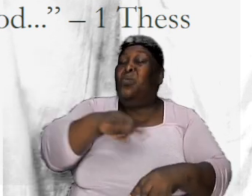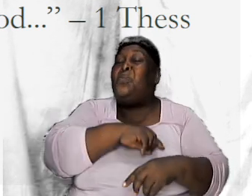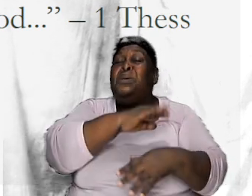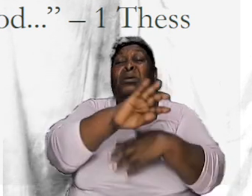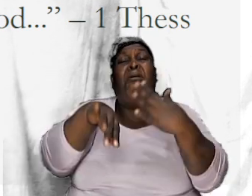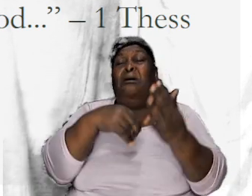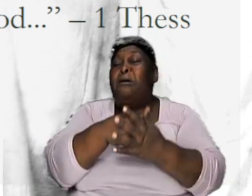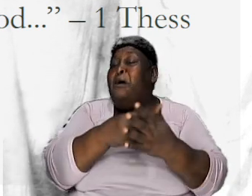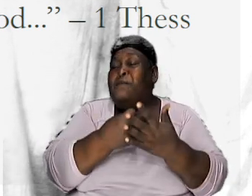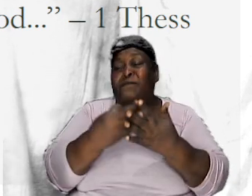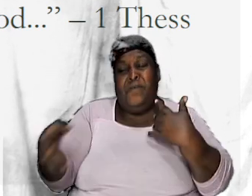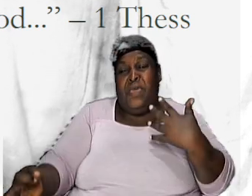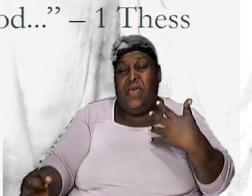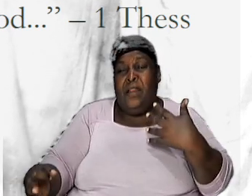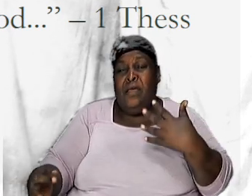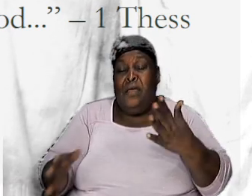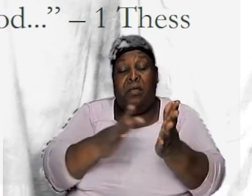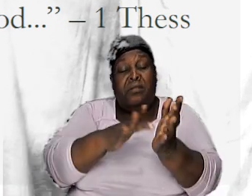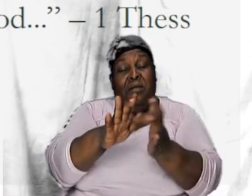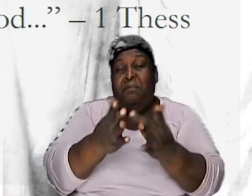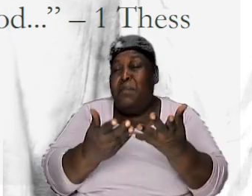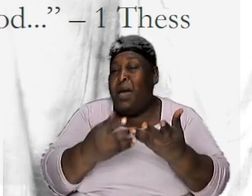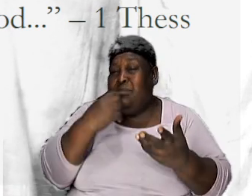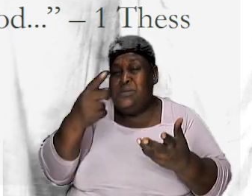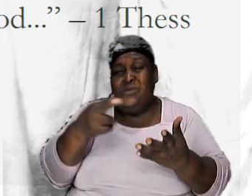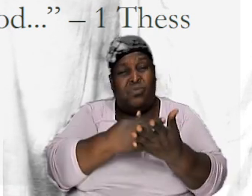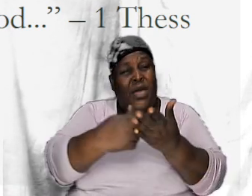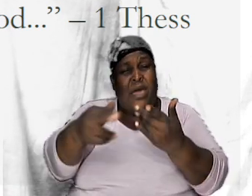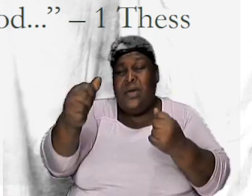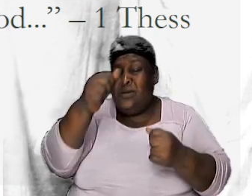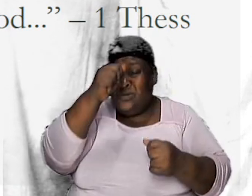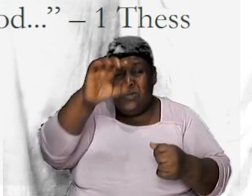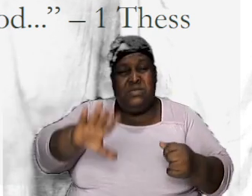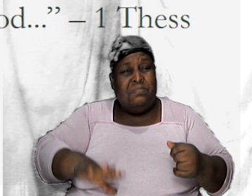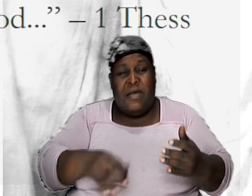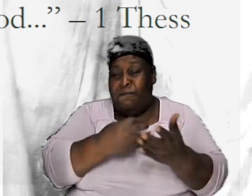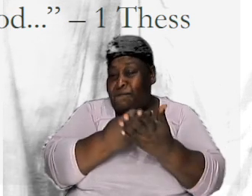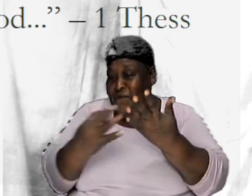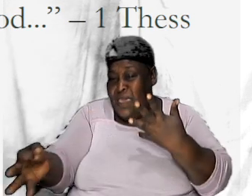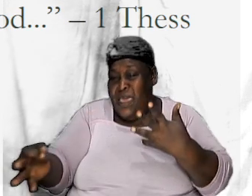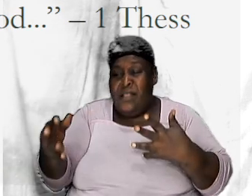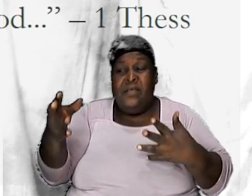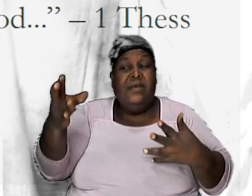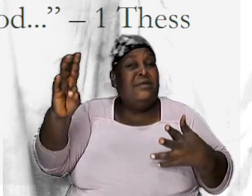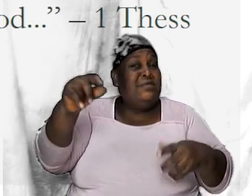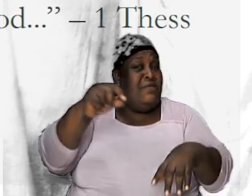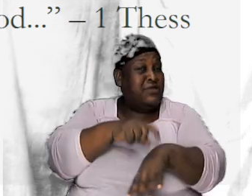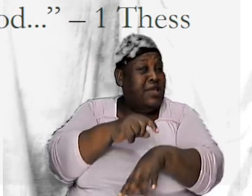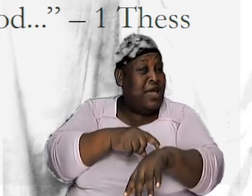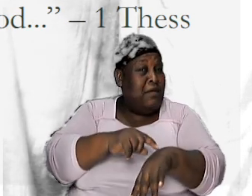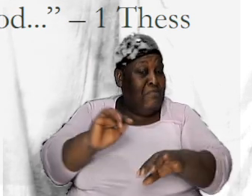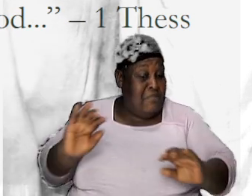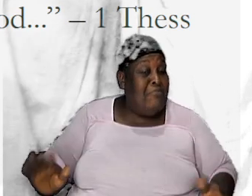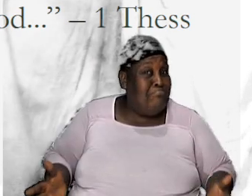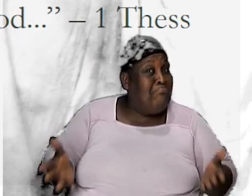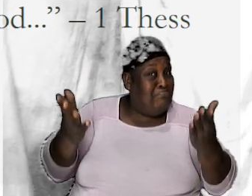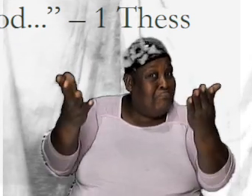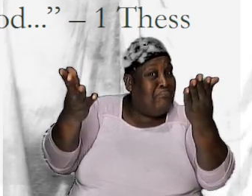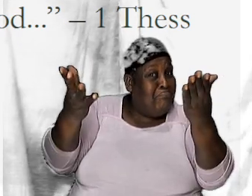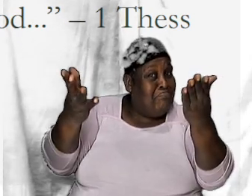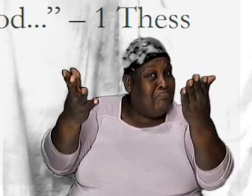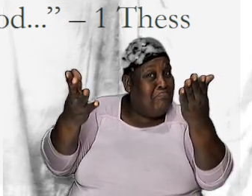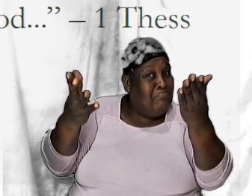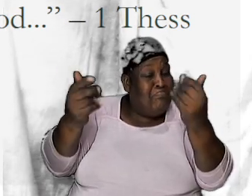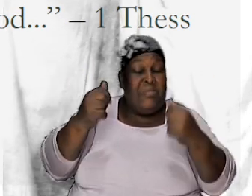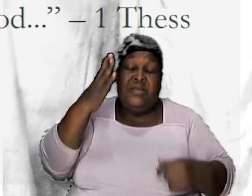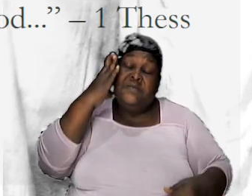righteous man falls 7 times. And he gets back up again. I'm here to encourage somebody that from the experience that you had last week or